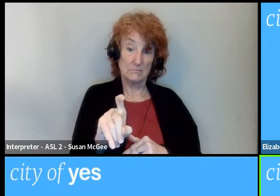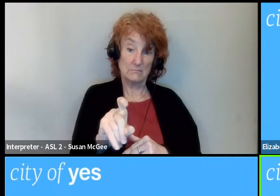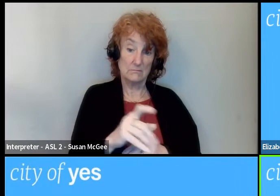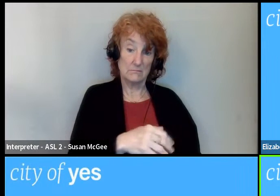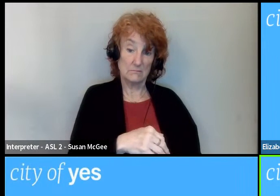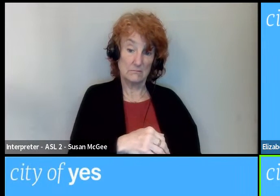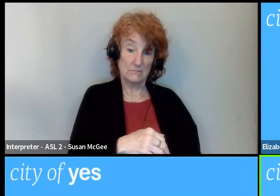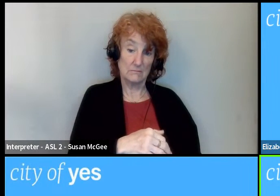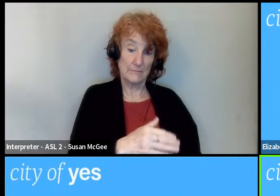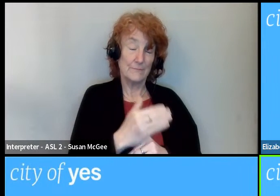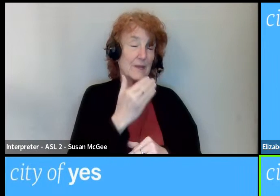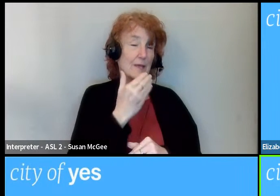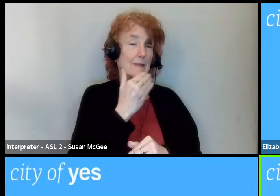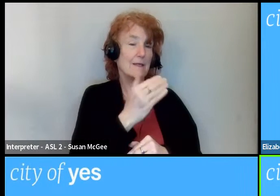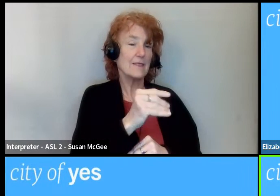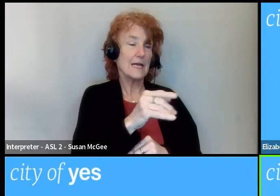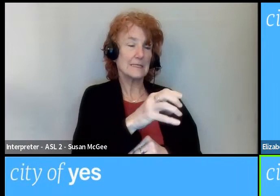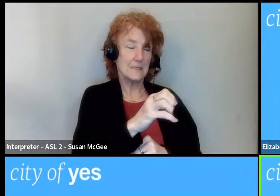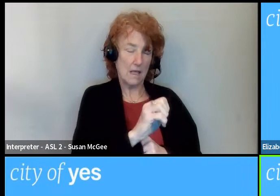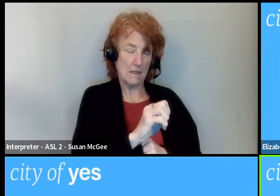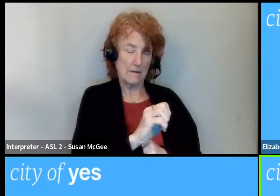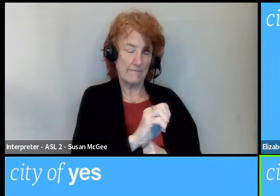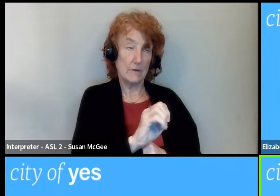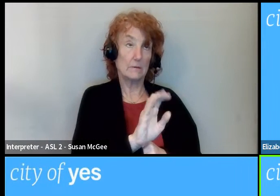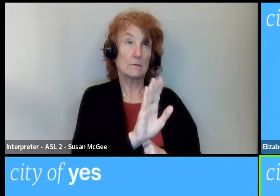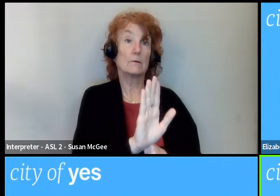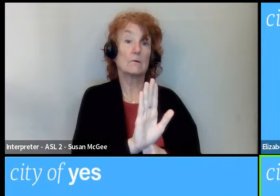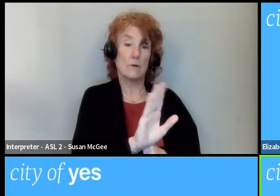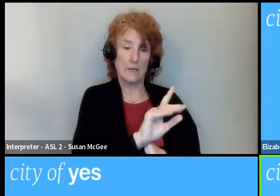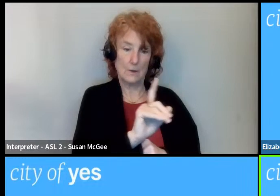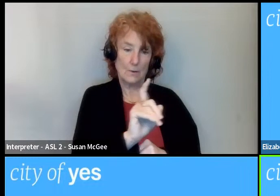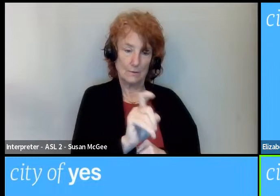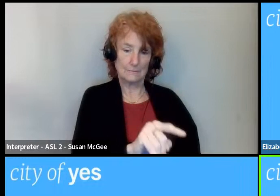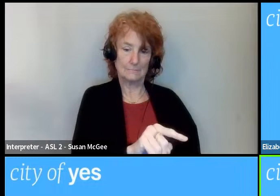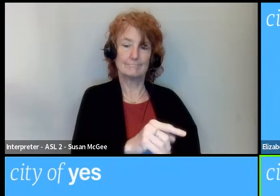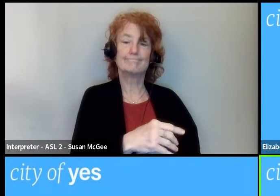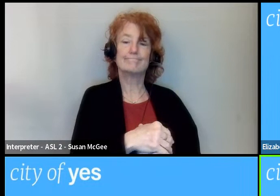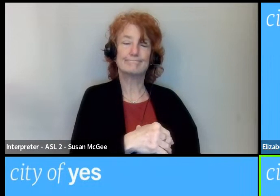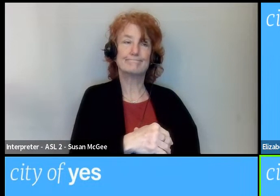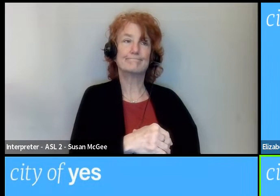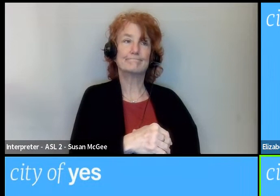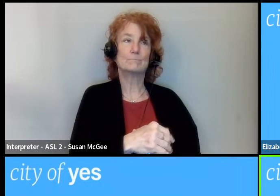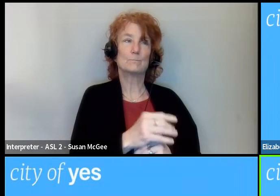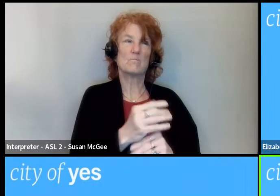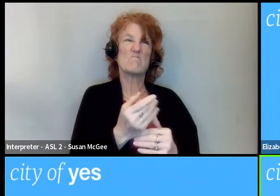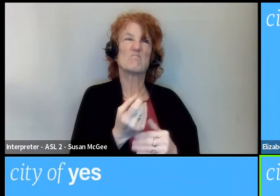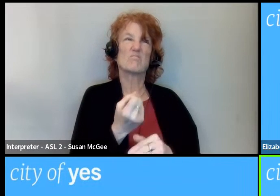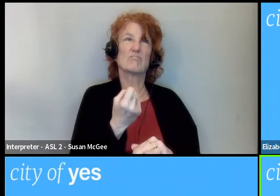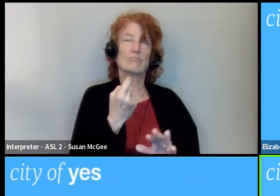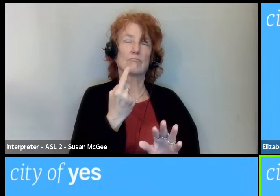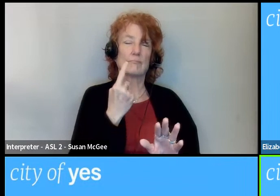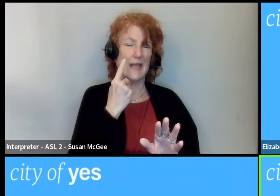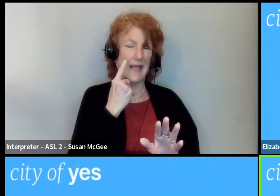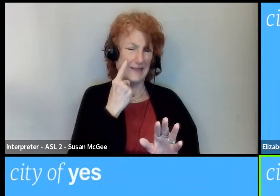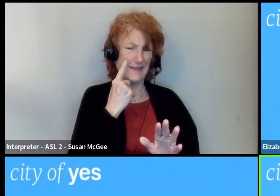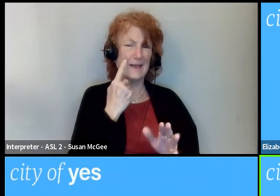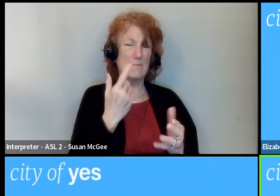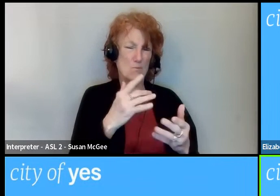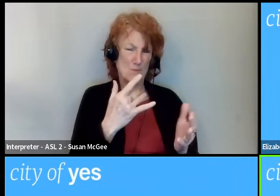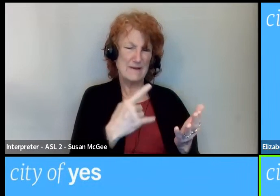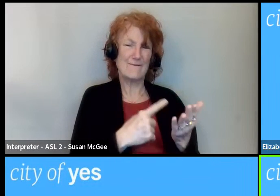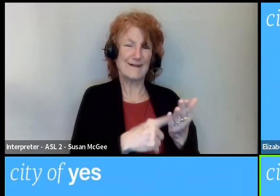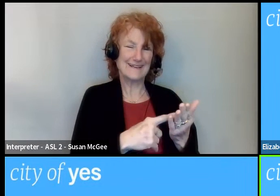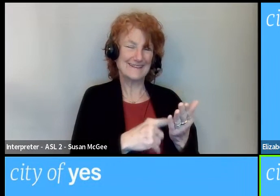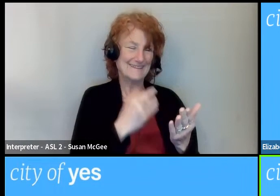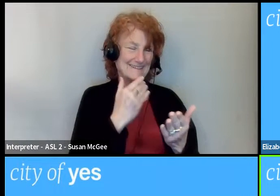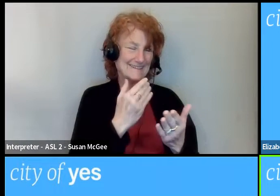Thanks, Olive. Great question. We understand, and I think we've spoken before. Good to see